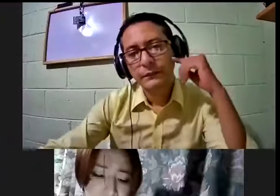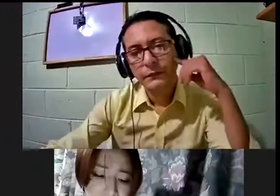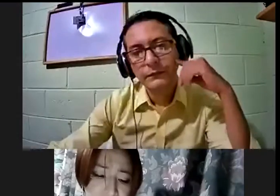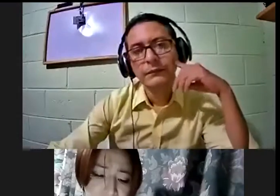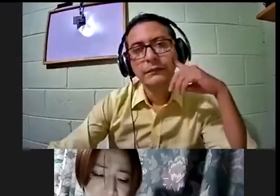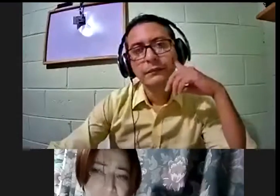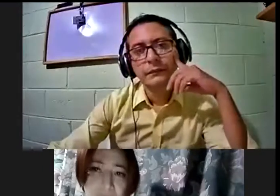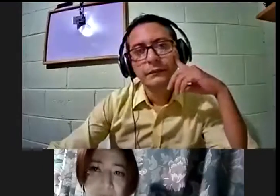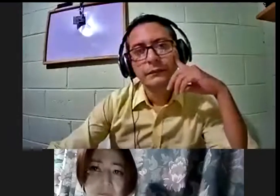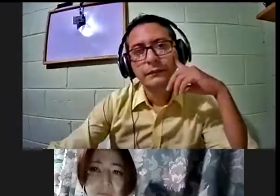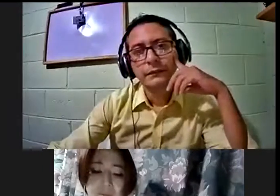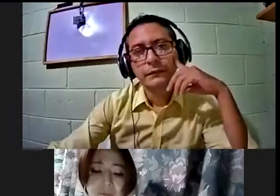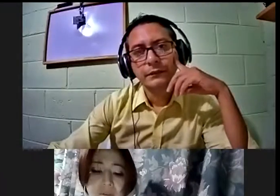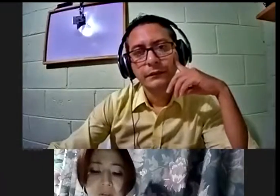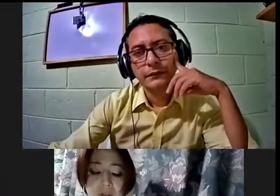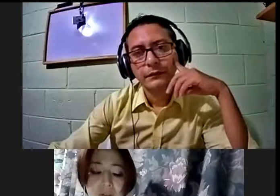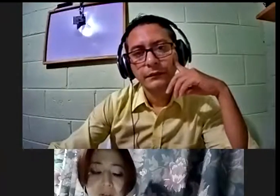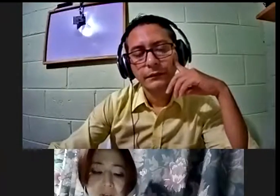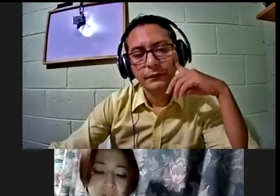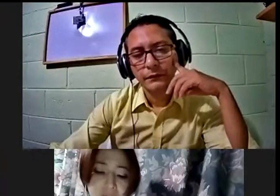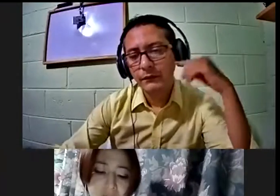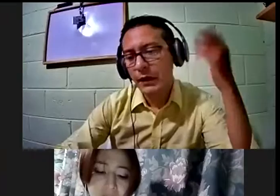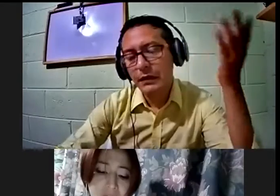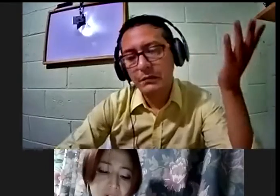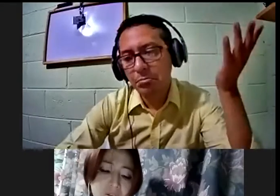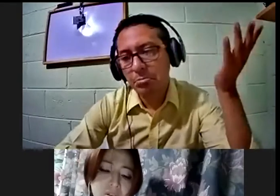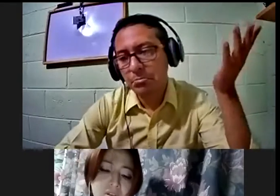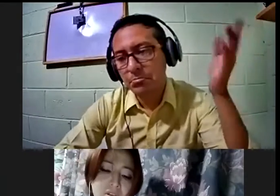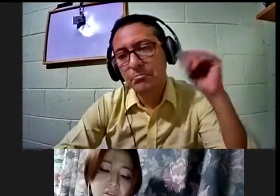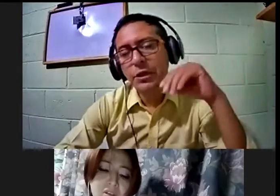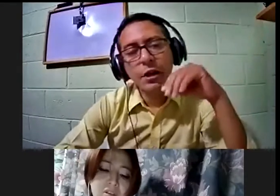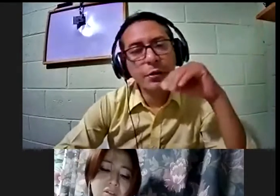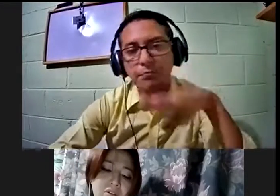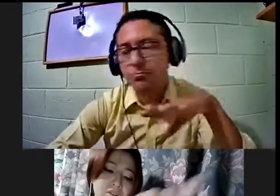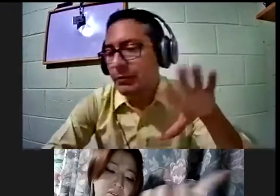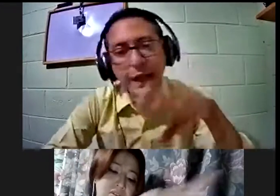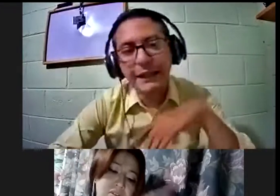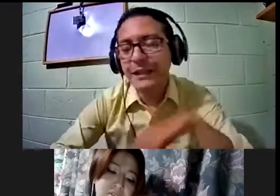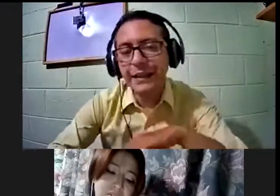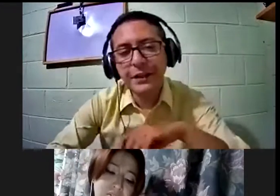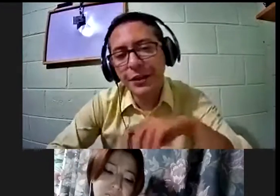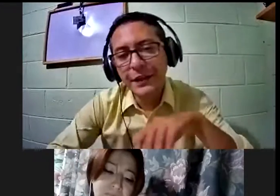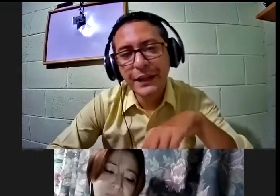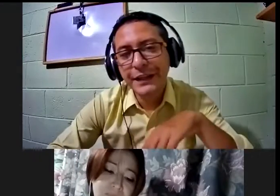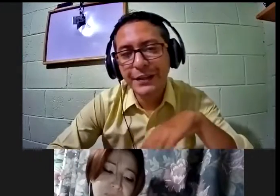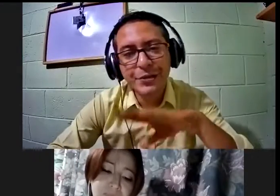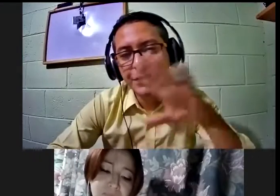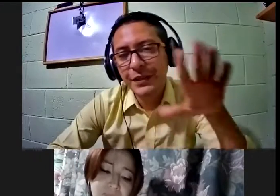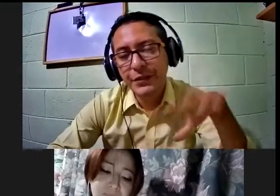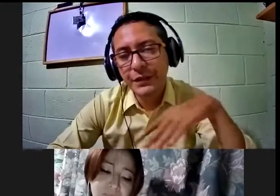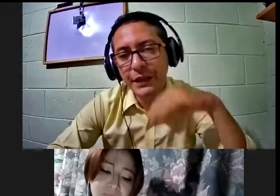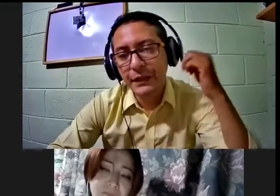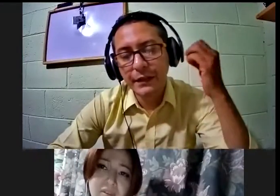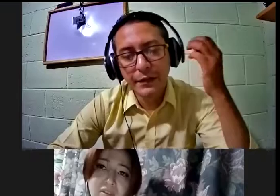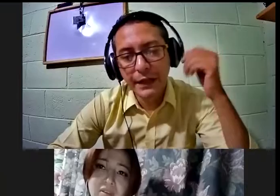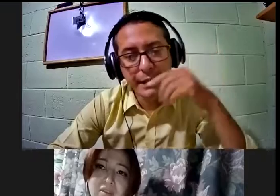Pero ahí vamos a usar I need, no. No dijo nada de eso. No, I didn't say nothing like that. You just need